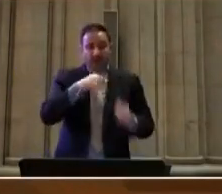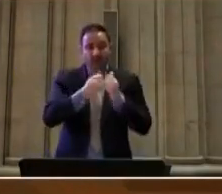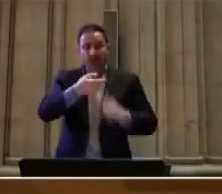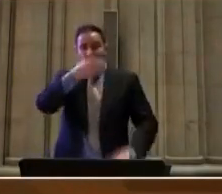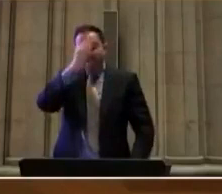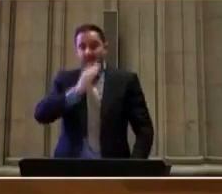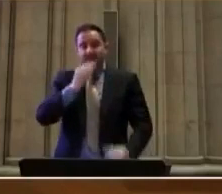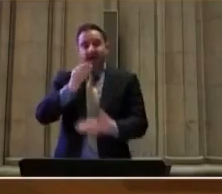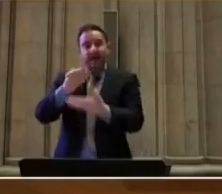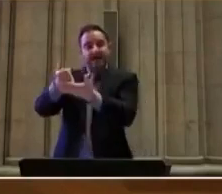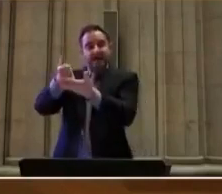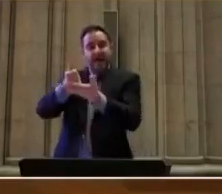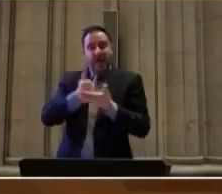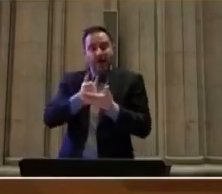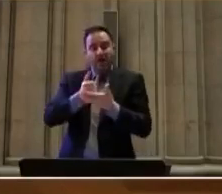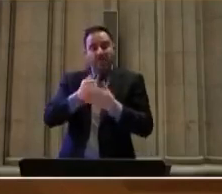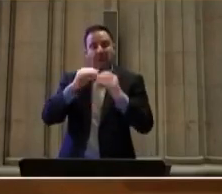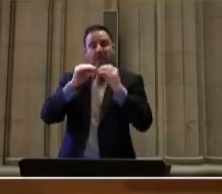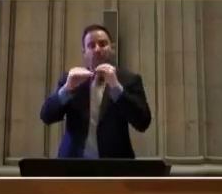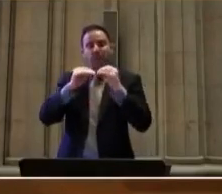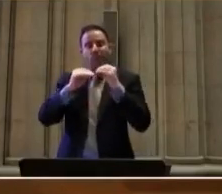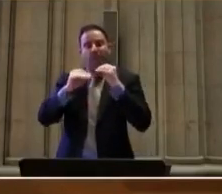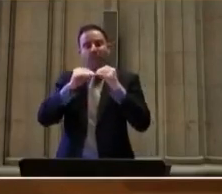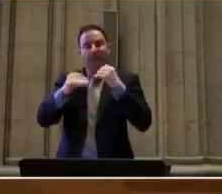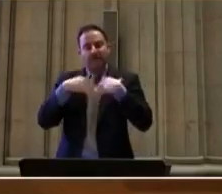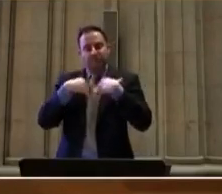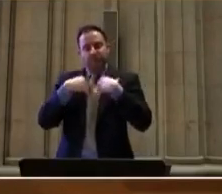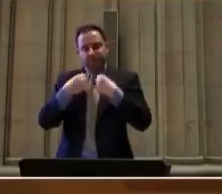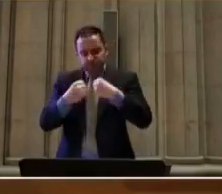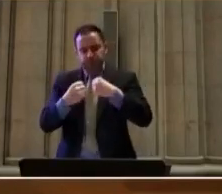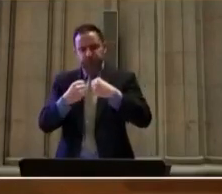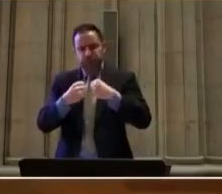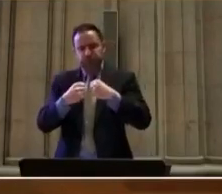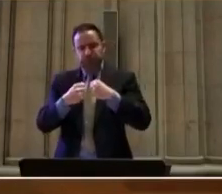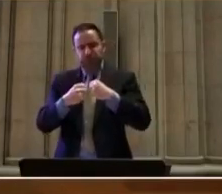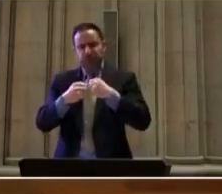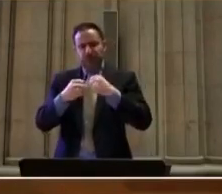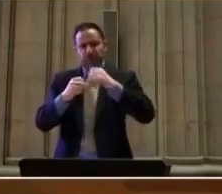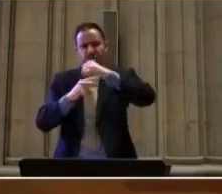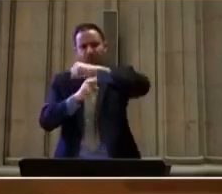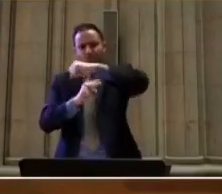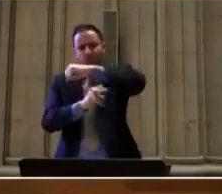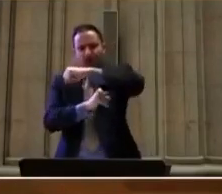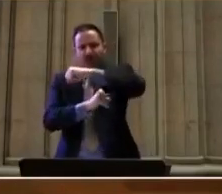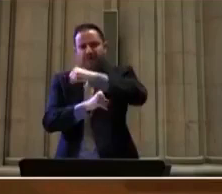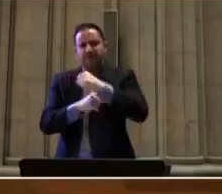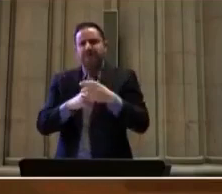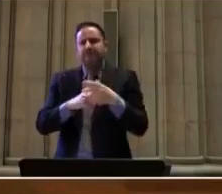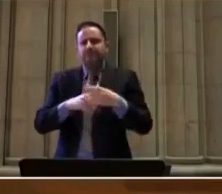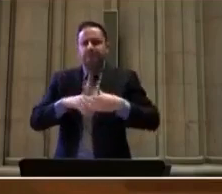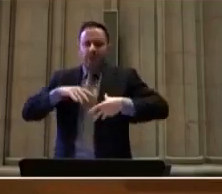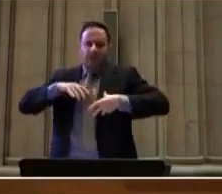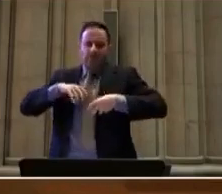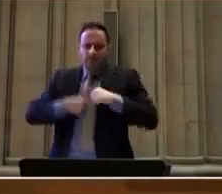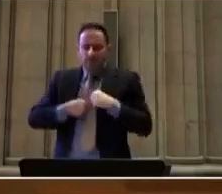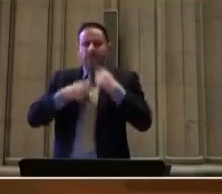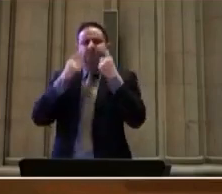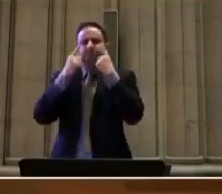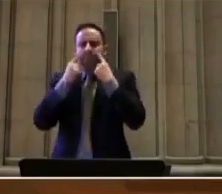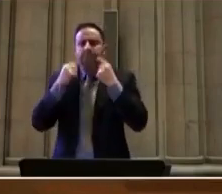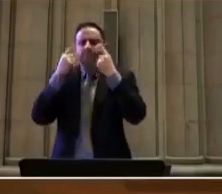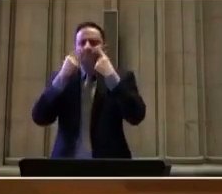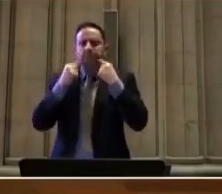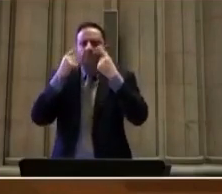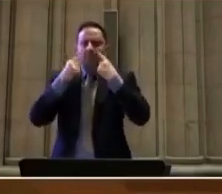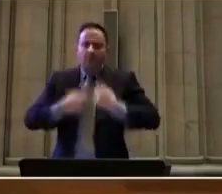help, repair the breach, revival and renewal will come. Weeping and mourning may endure in